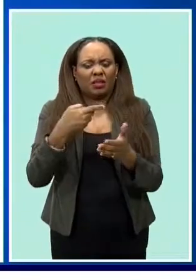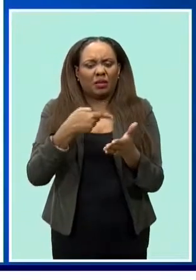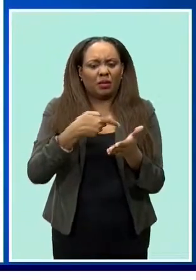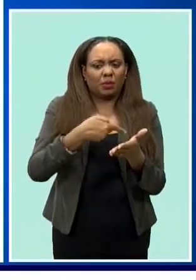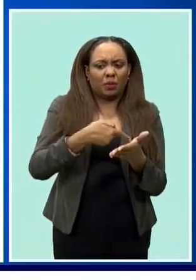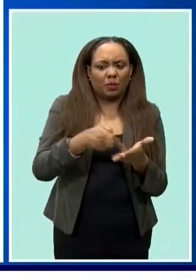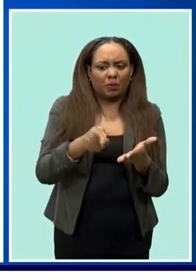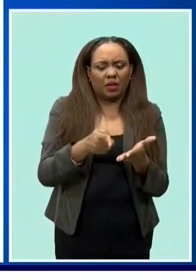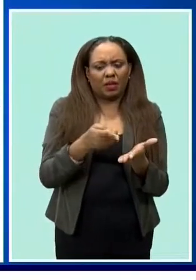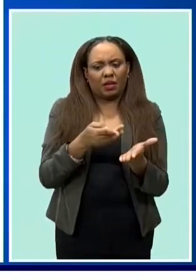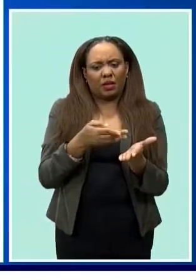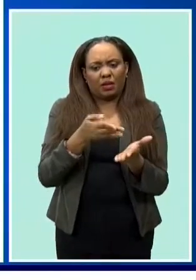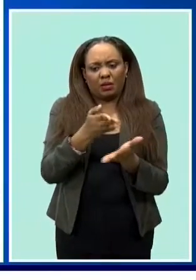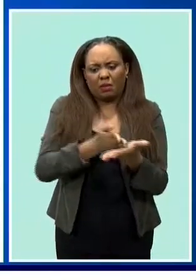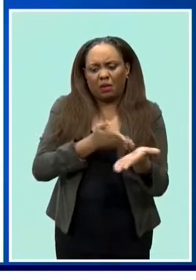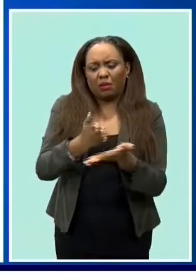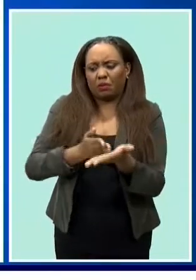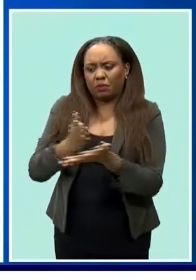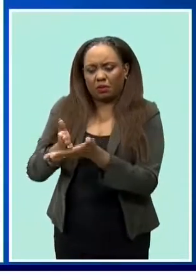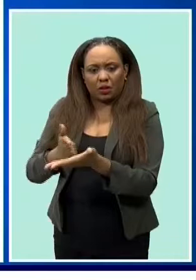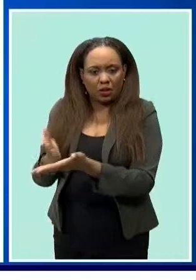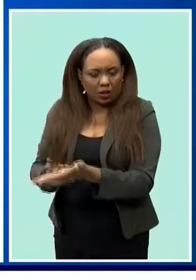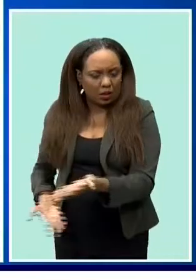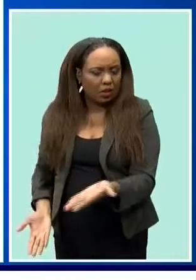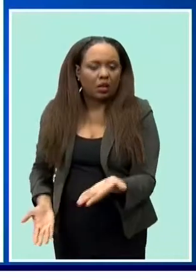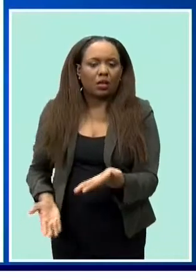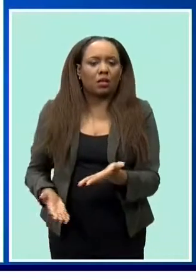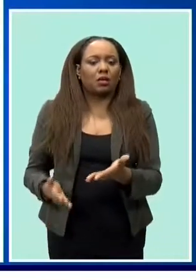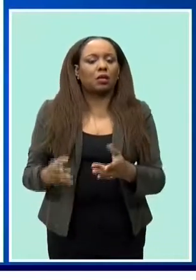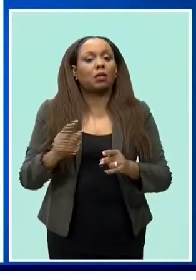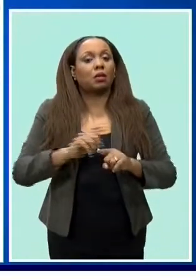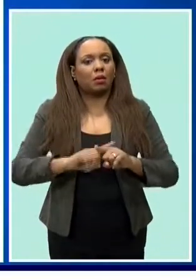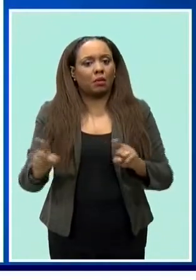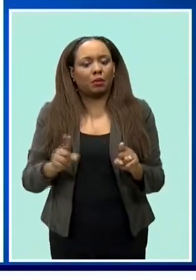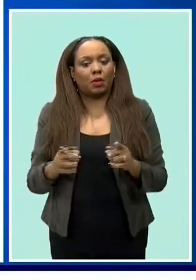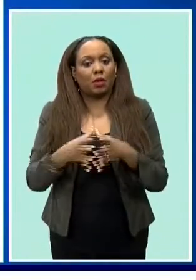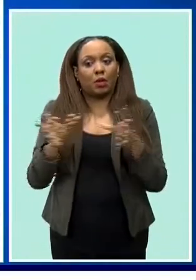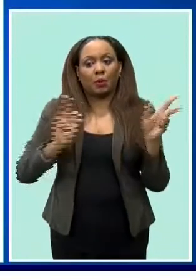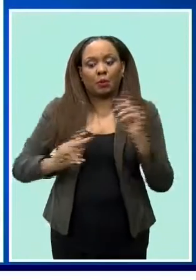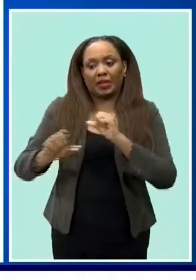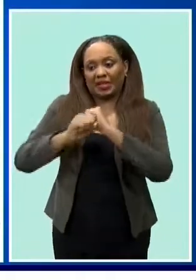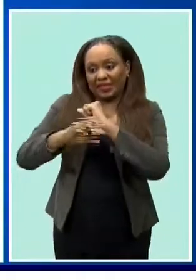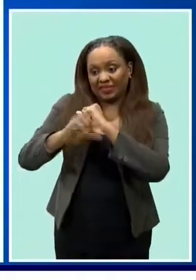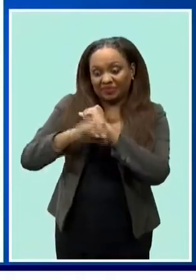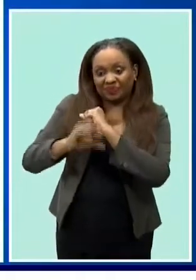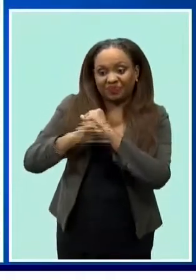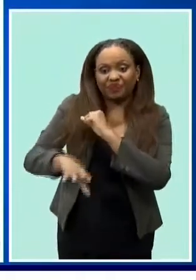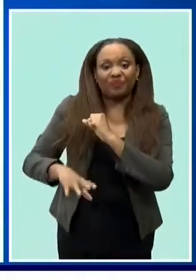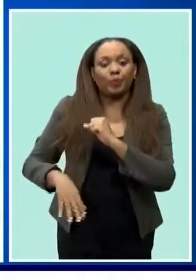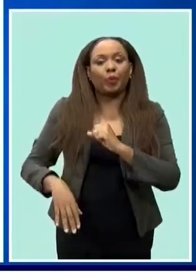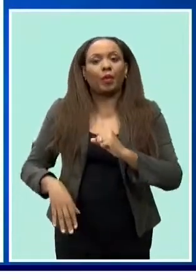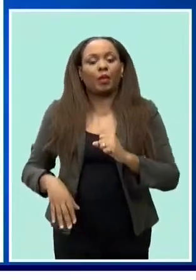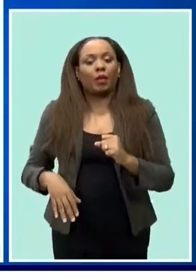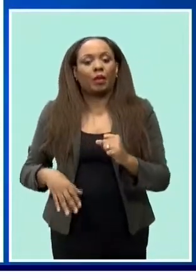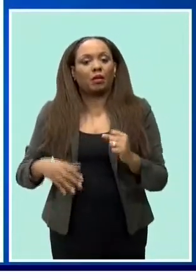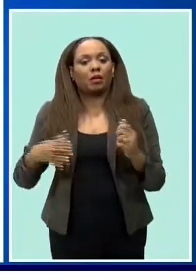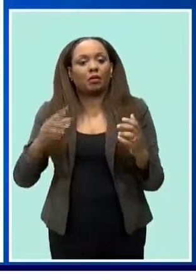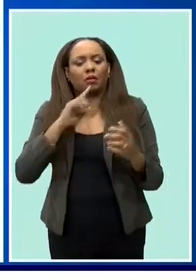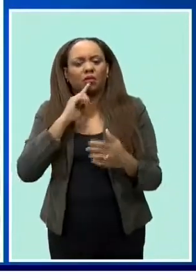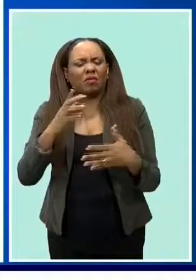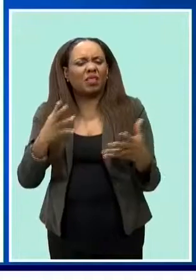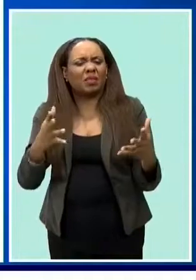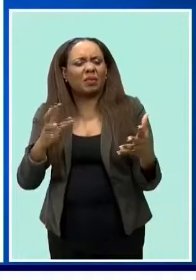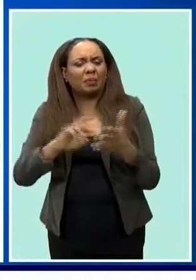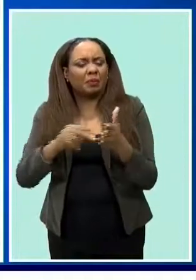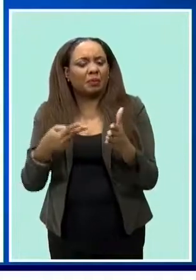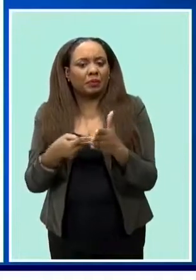an aspirational destination. And we all know that the marketing gurus have used the term aspirational really to mean